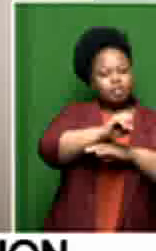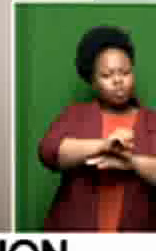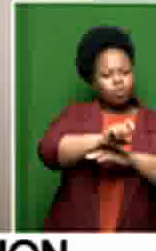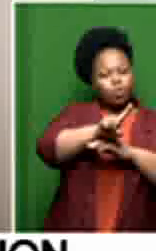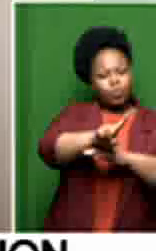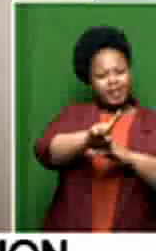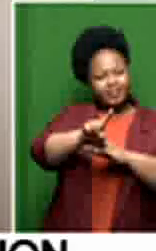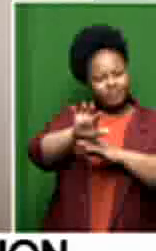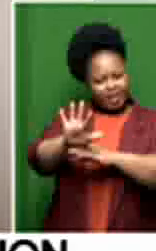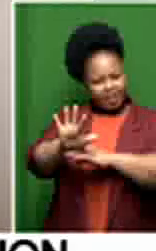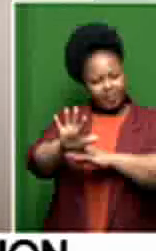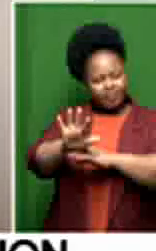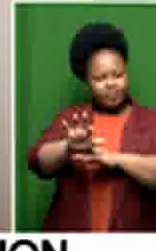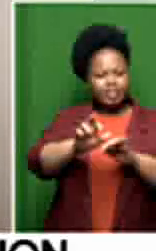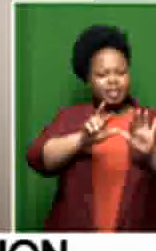015